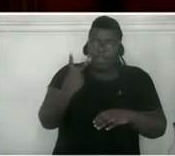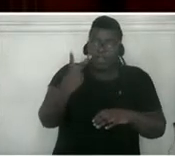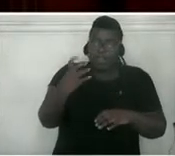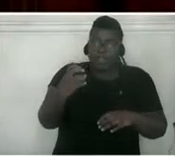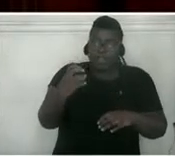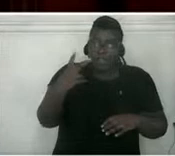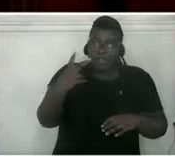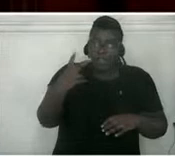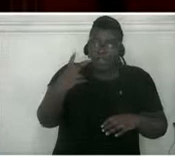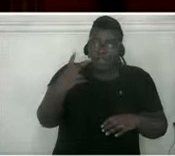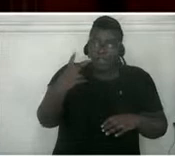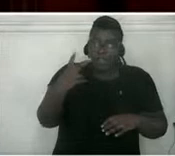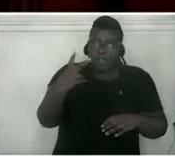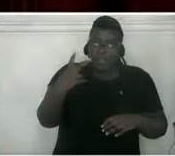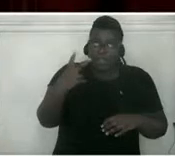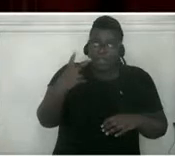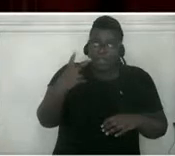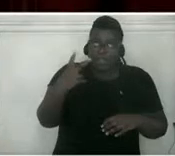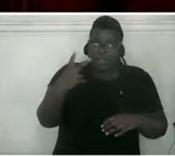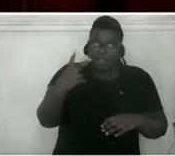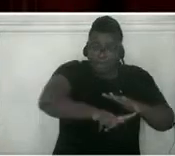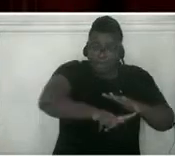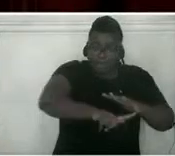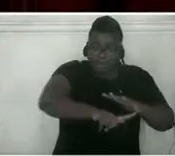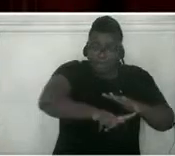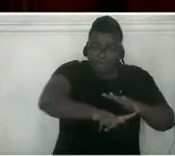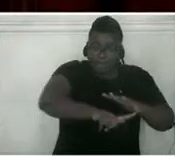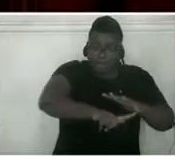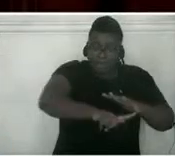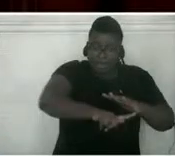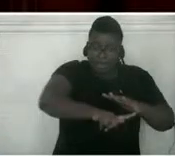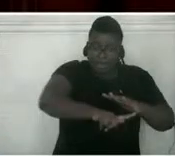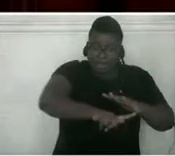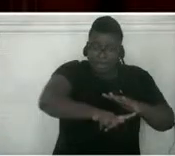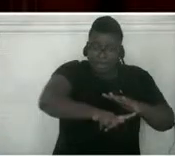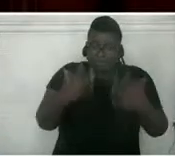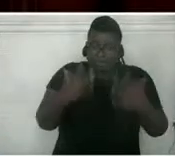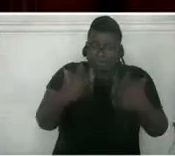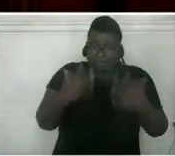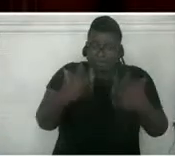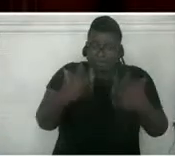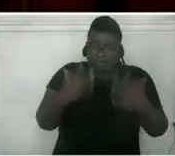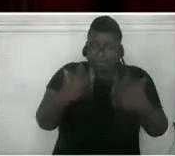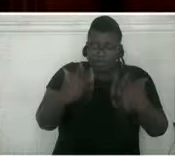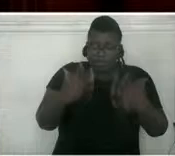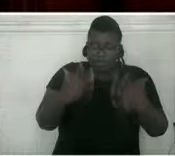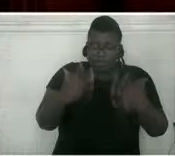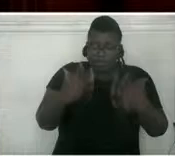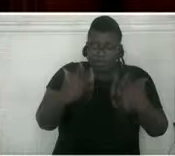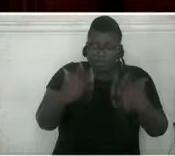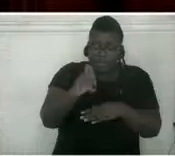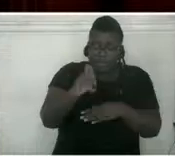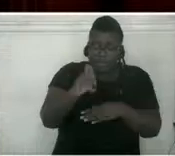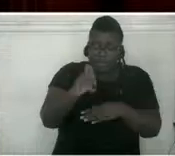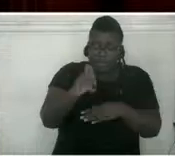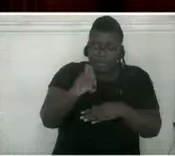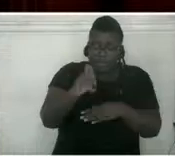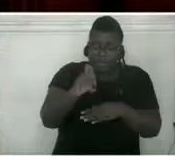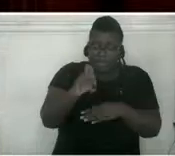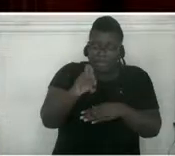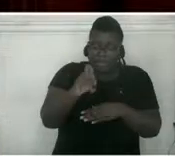86,000 hectares of land were rehabilitated through the programs led by ETIA and